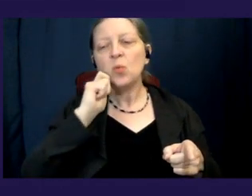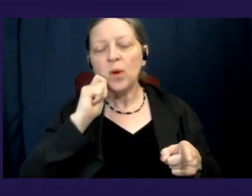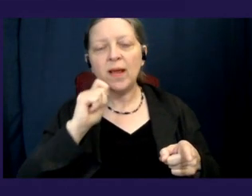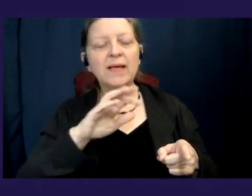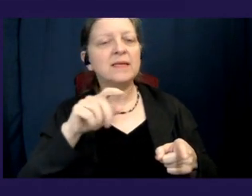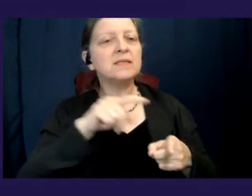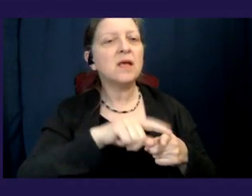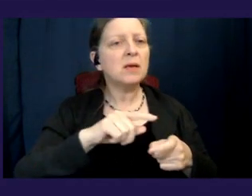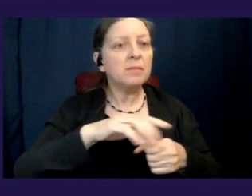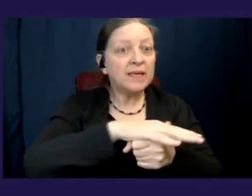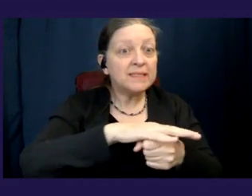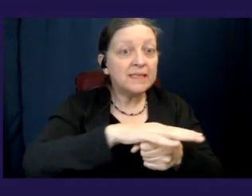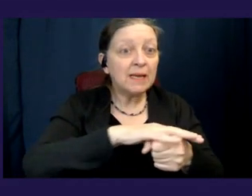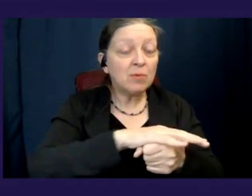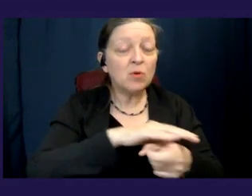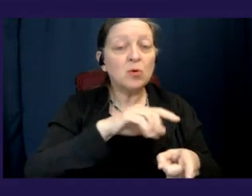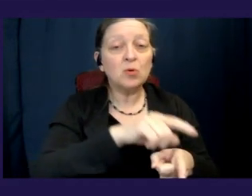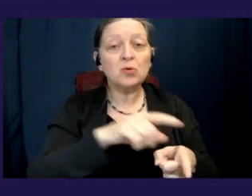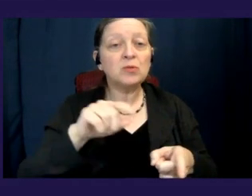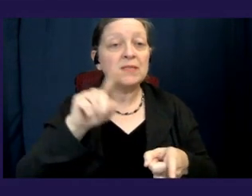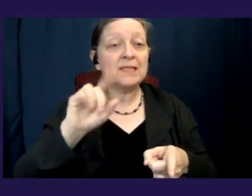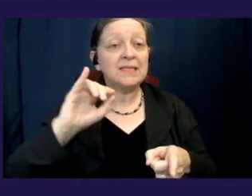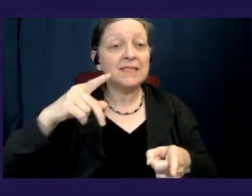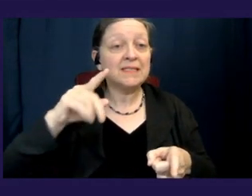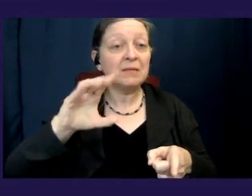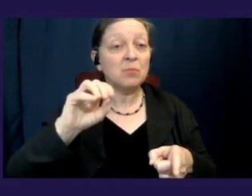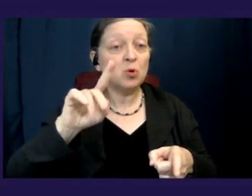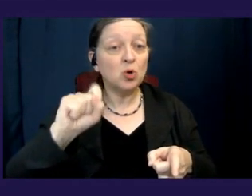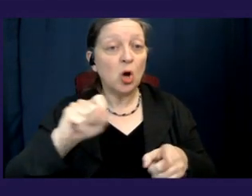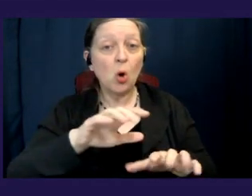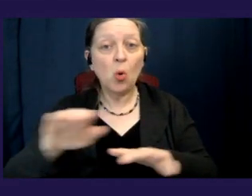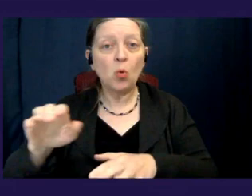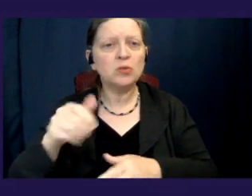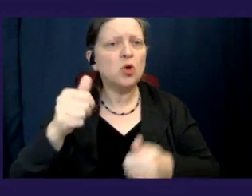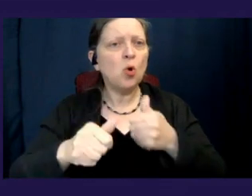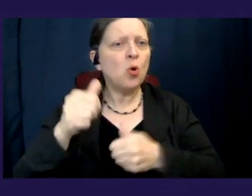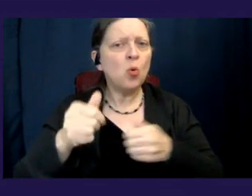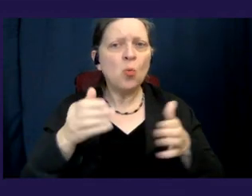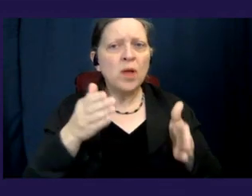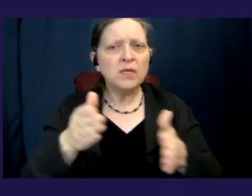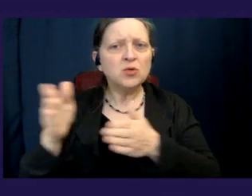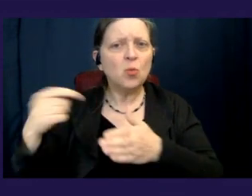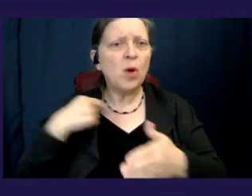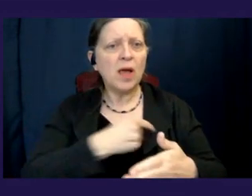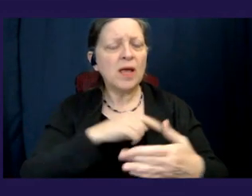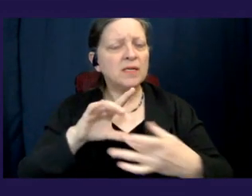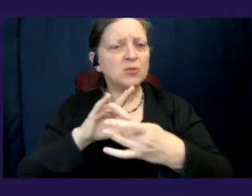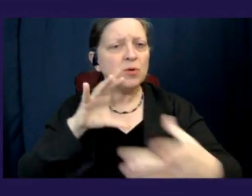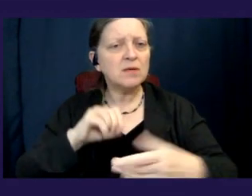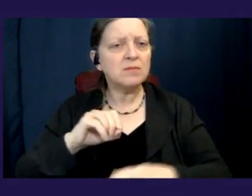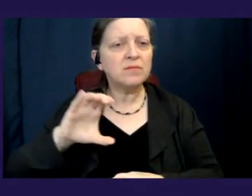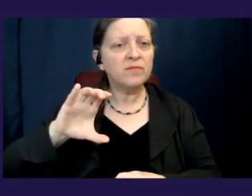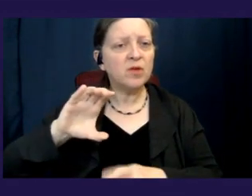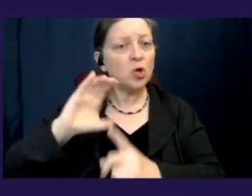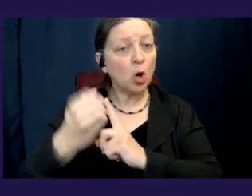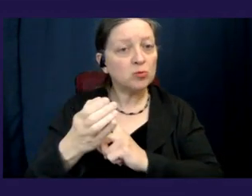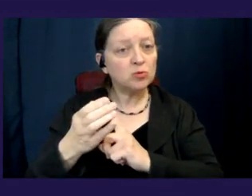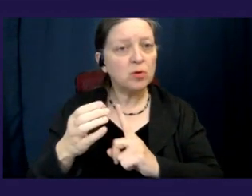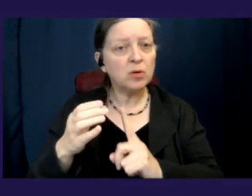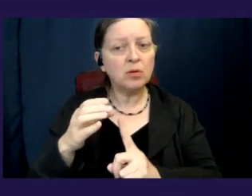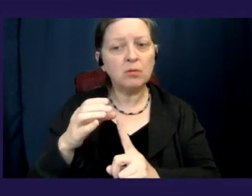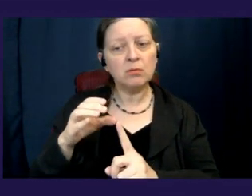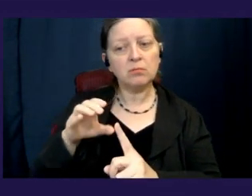cultural media. For some of our outbreaks, that was really important. We understand that not one size fits all. And so